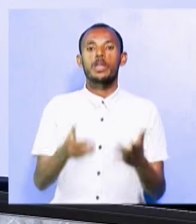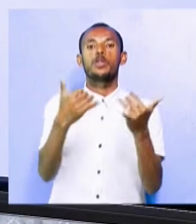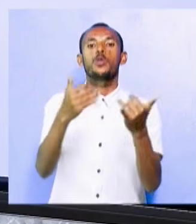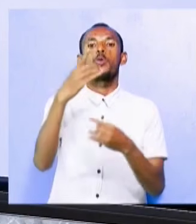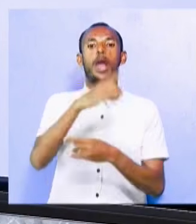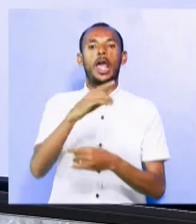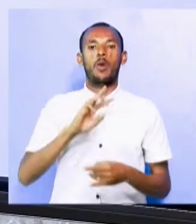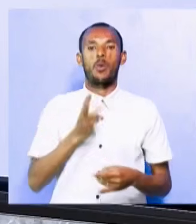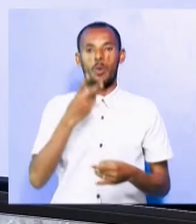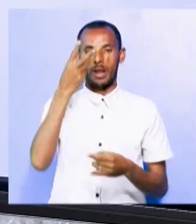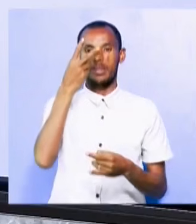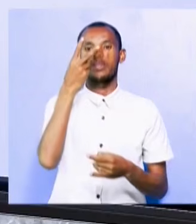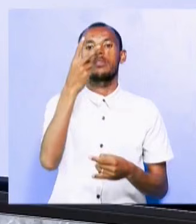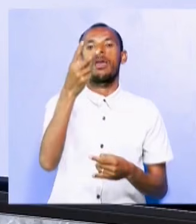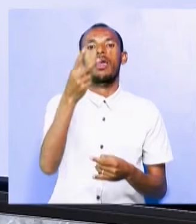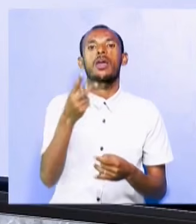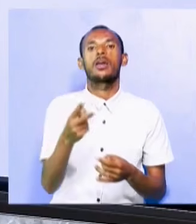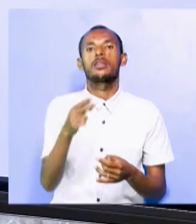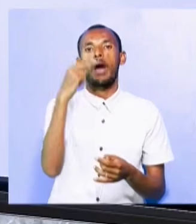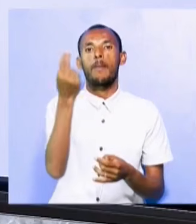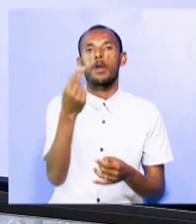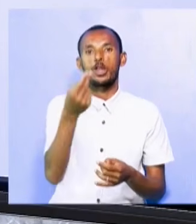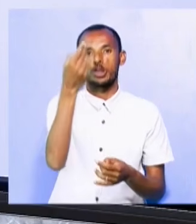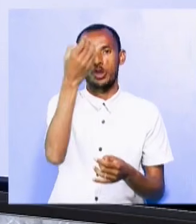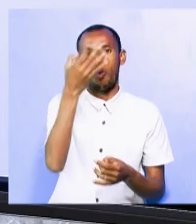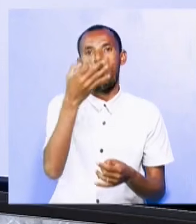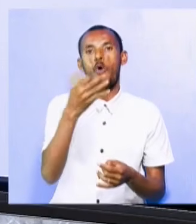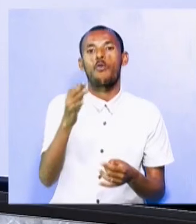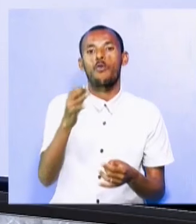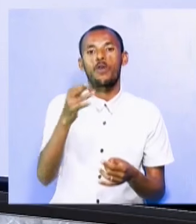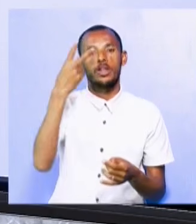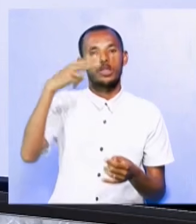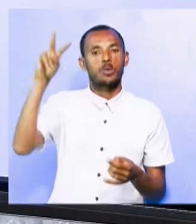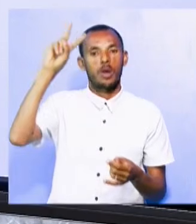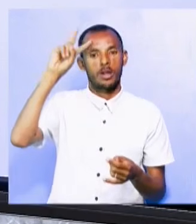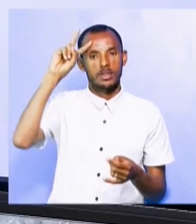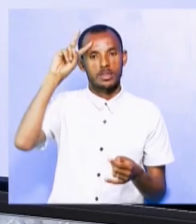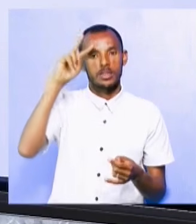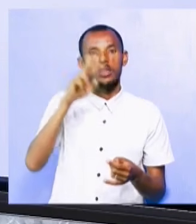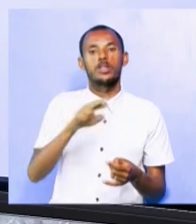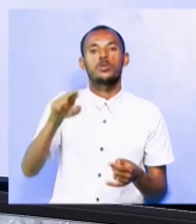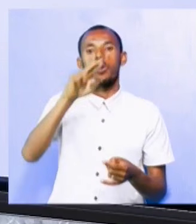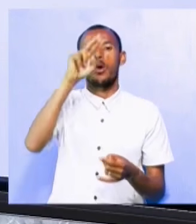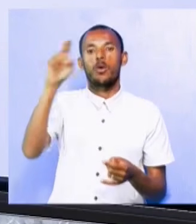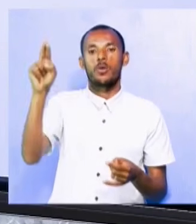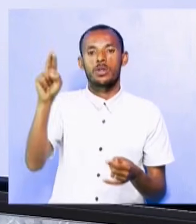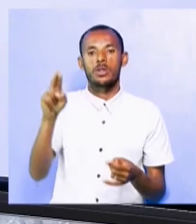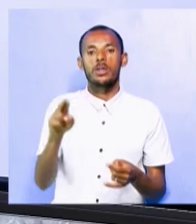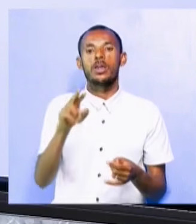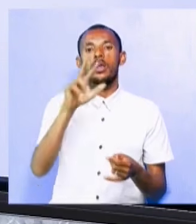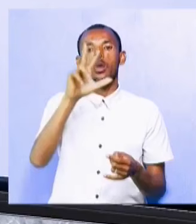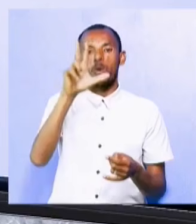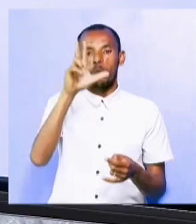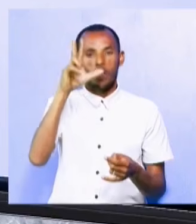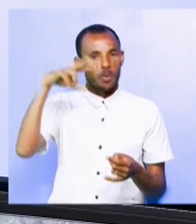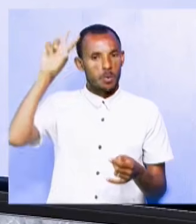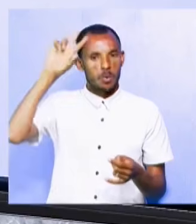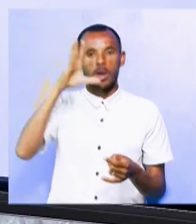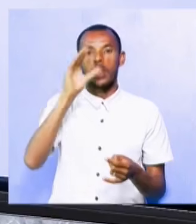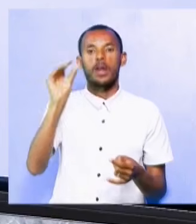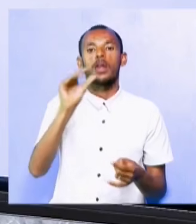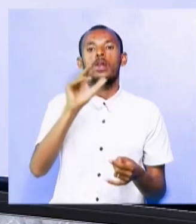today we will see the applications of squares, square roots, cubes, and cube roots.